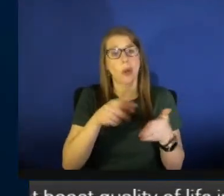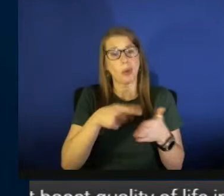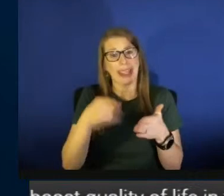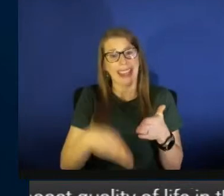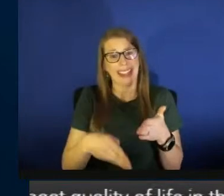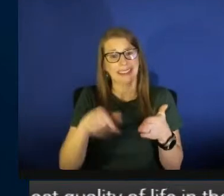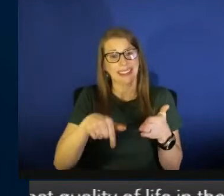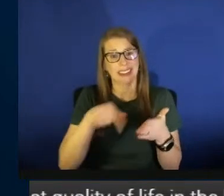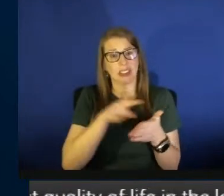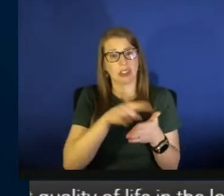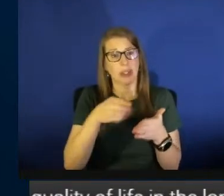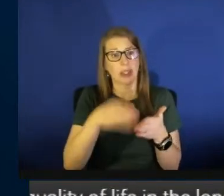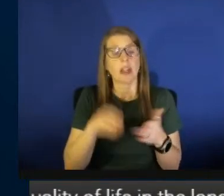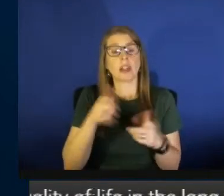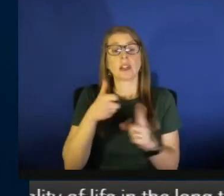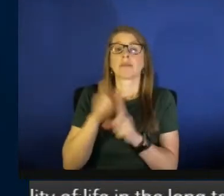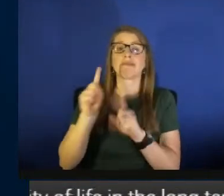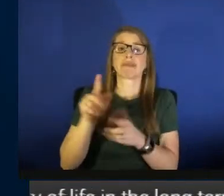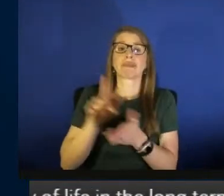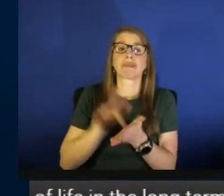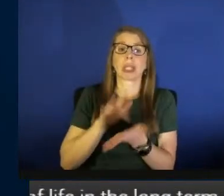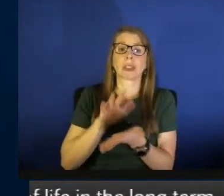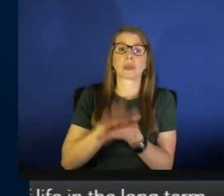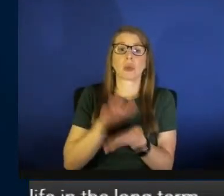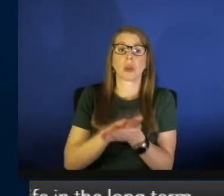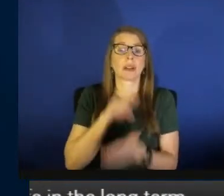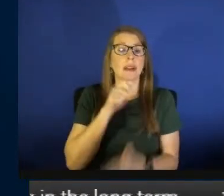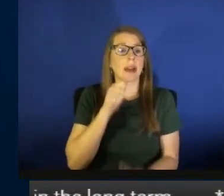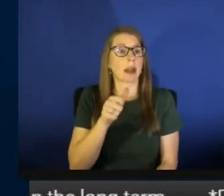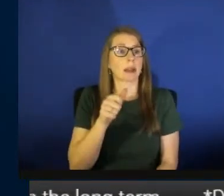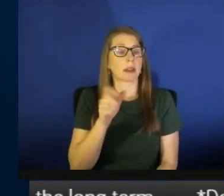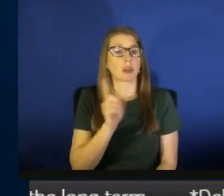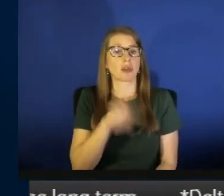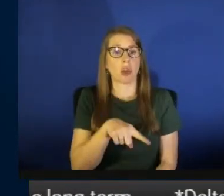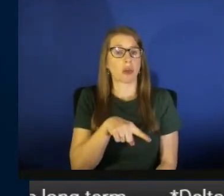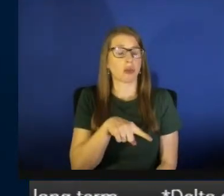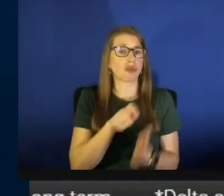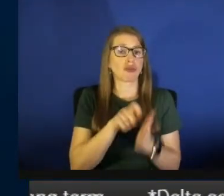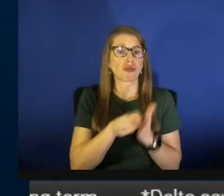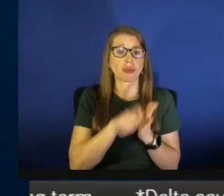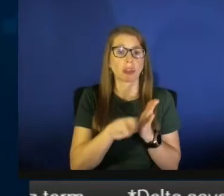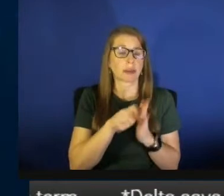med school for a long time. You did not go to J school. This experience thrust you